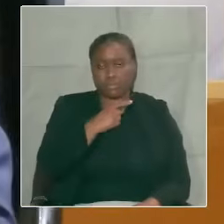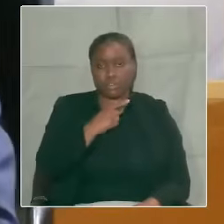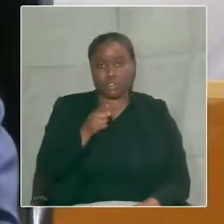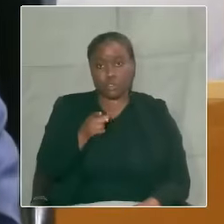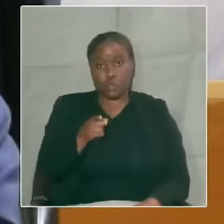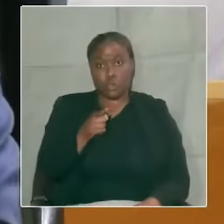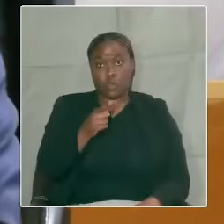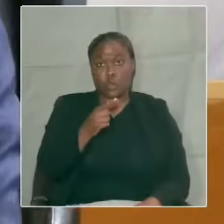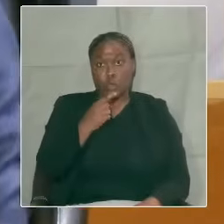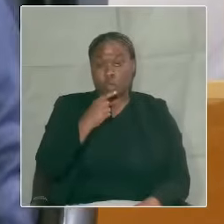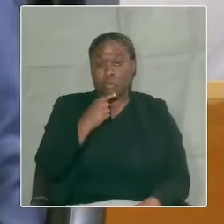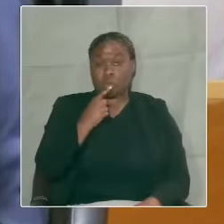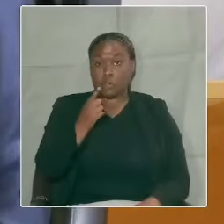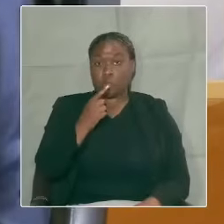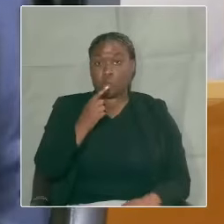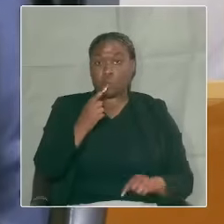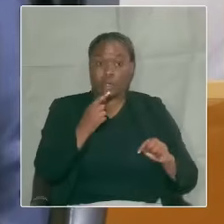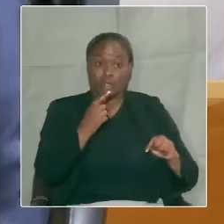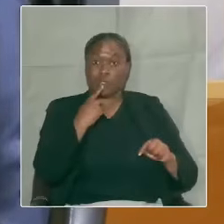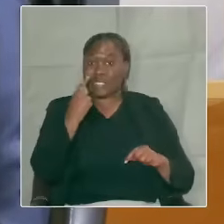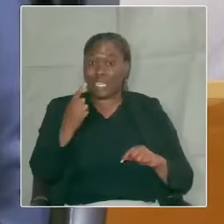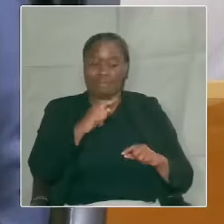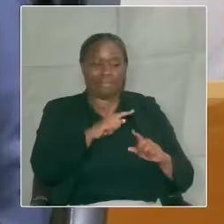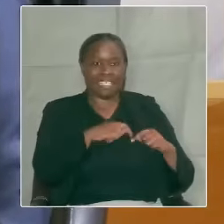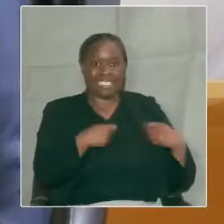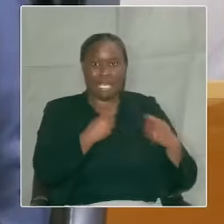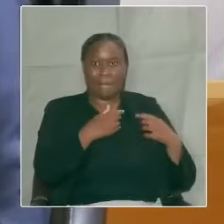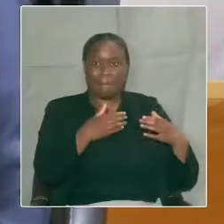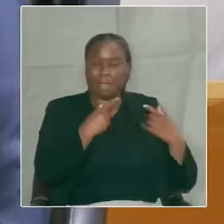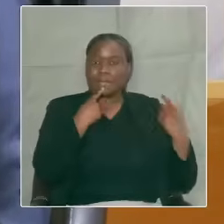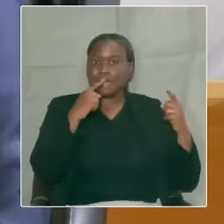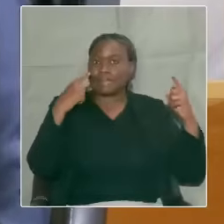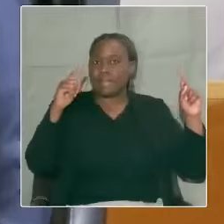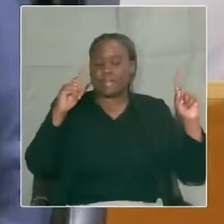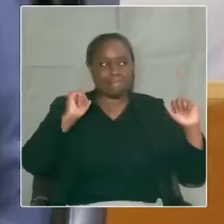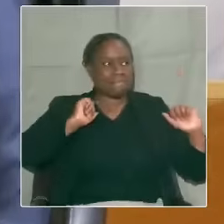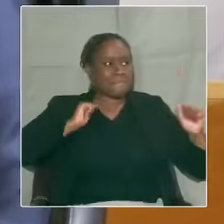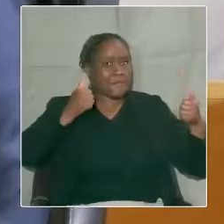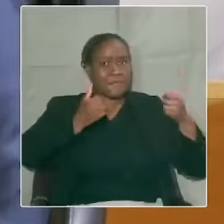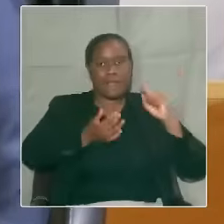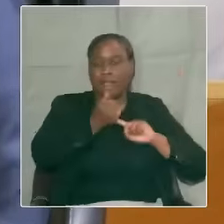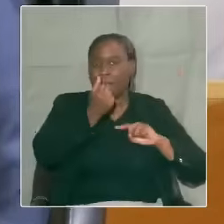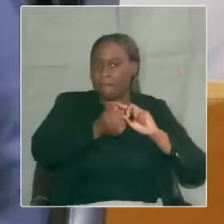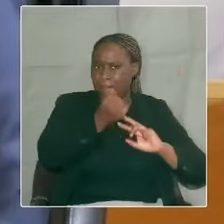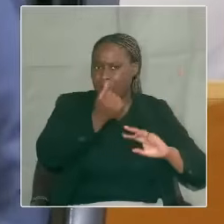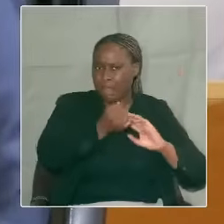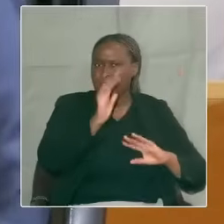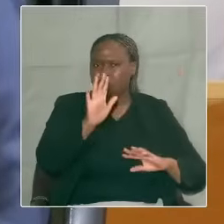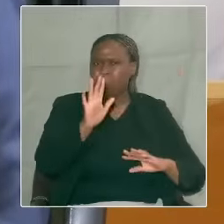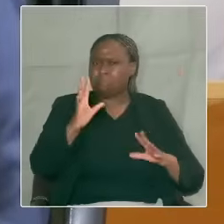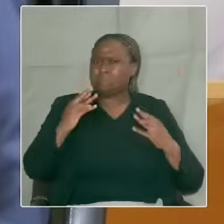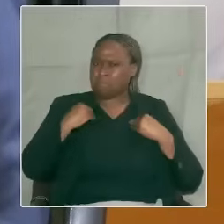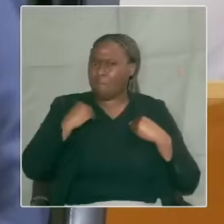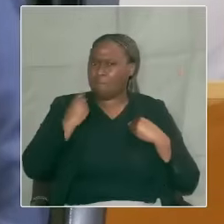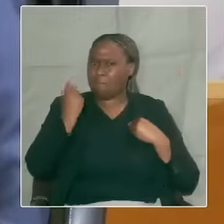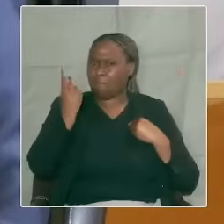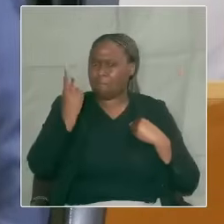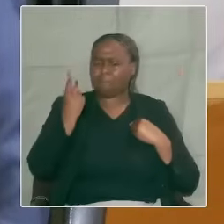to success, but I just want to understand it. You referred